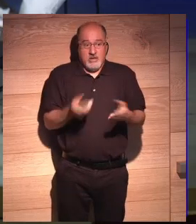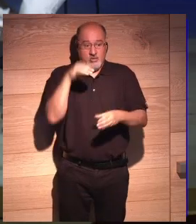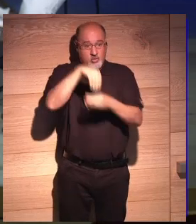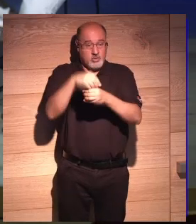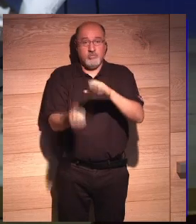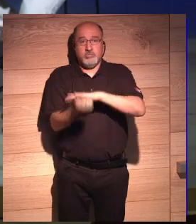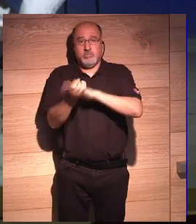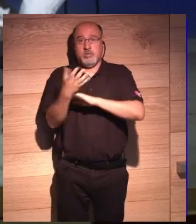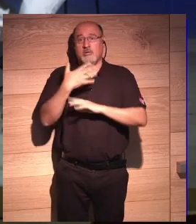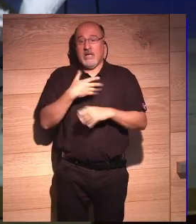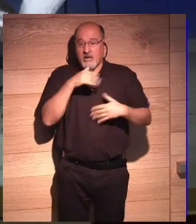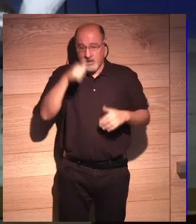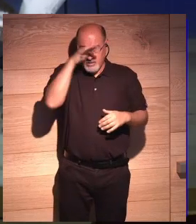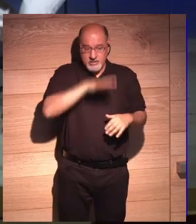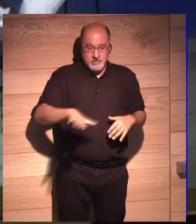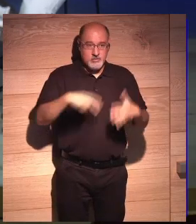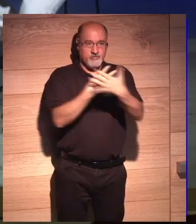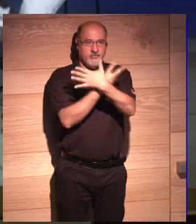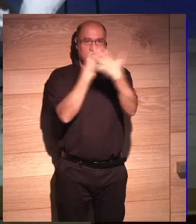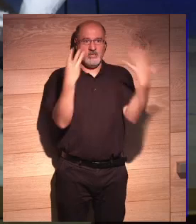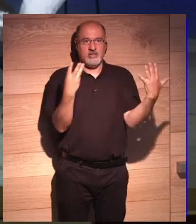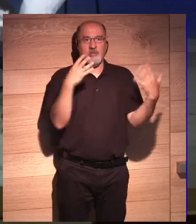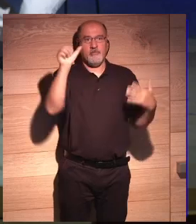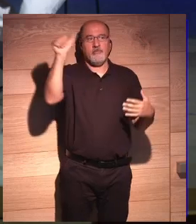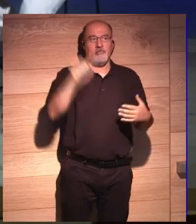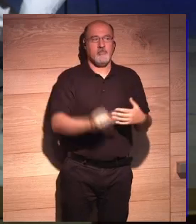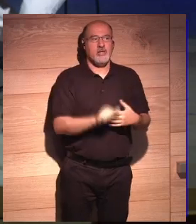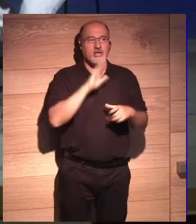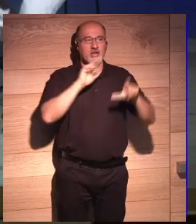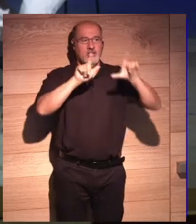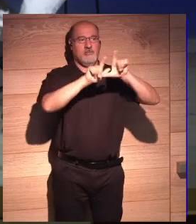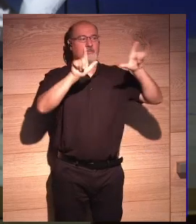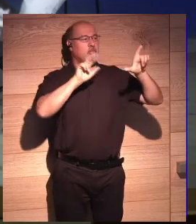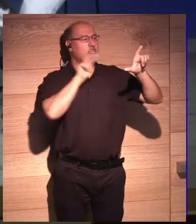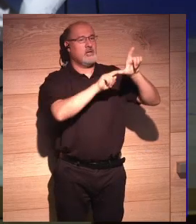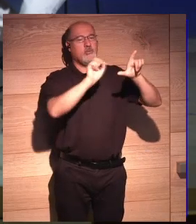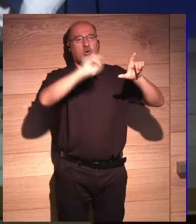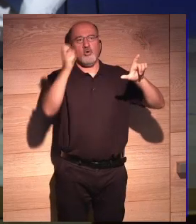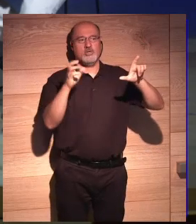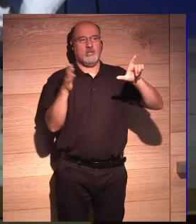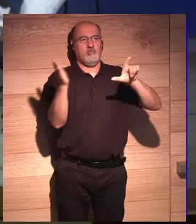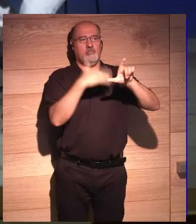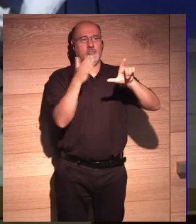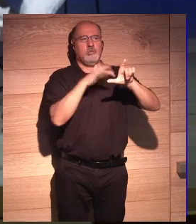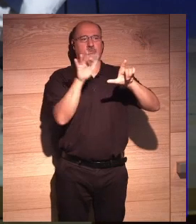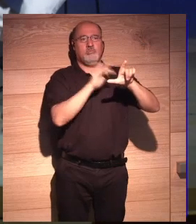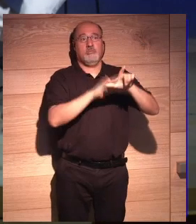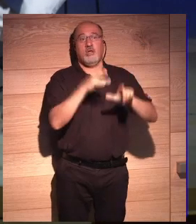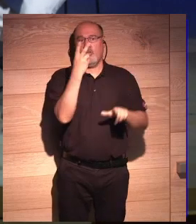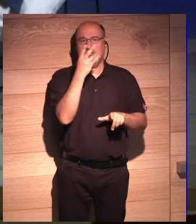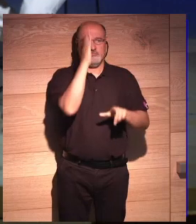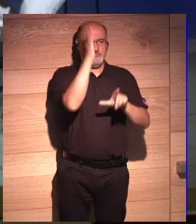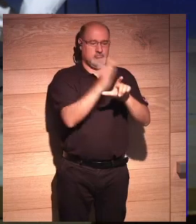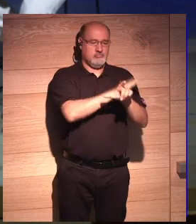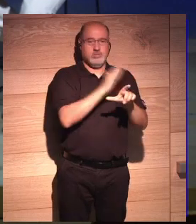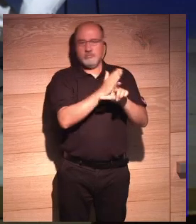2 decades, because if someone is able to see someone who is under the 18 years of